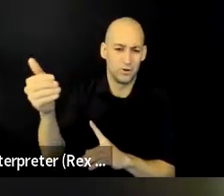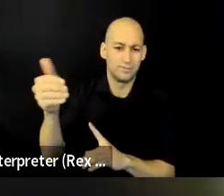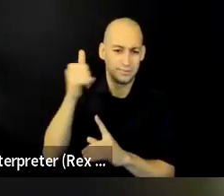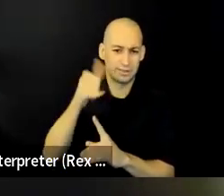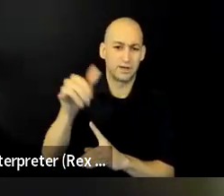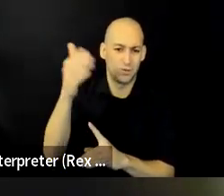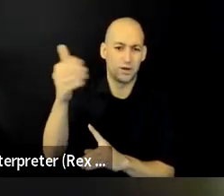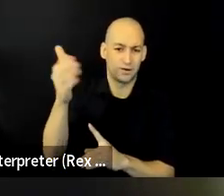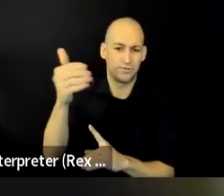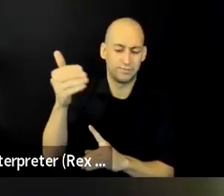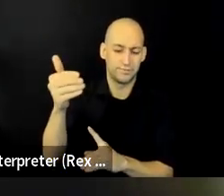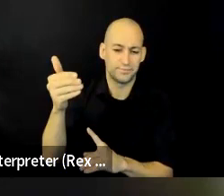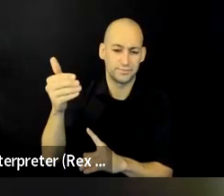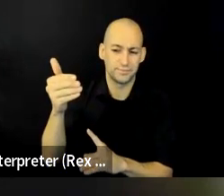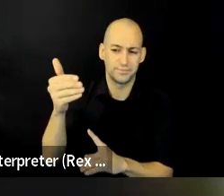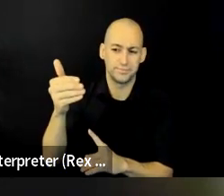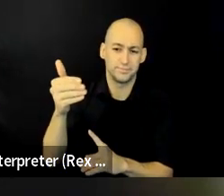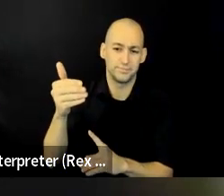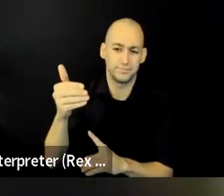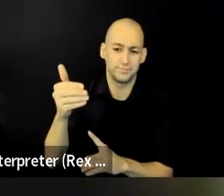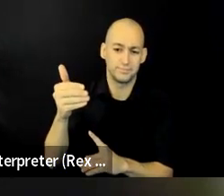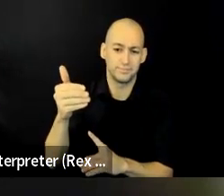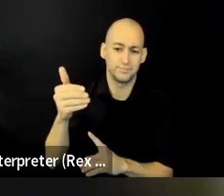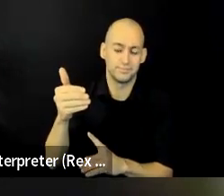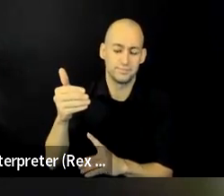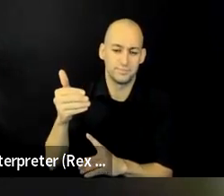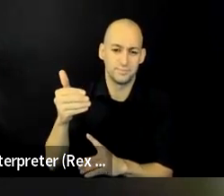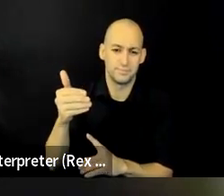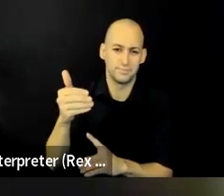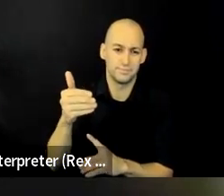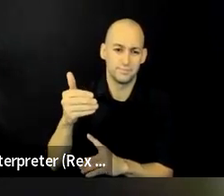star-spangled banner yet